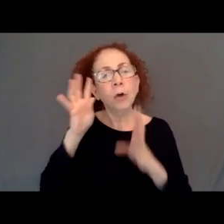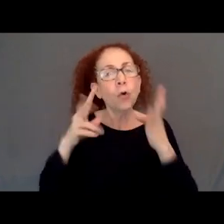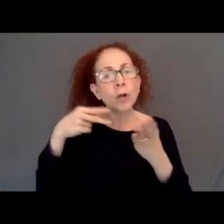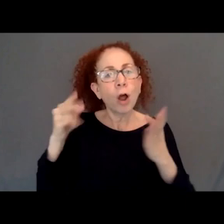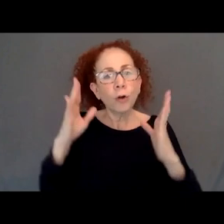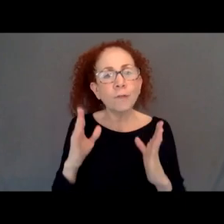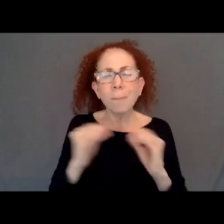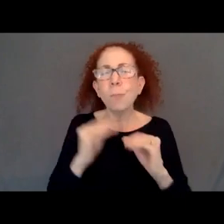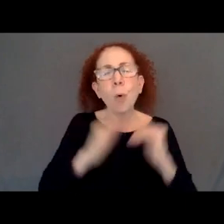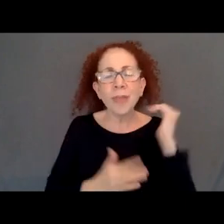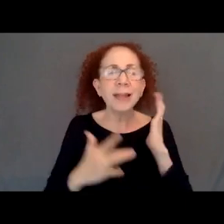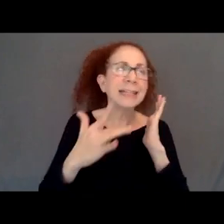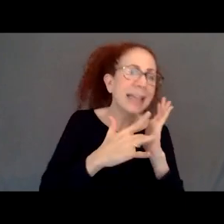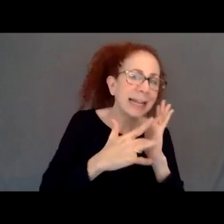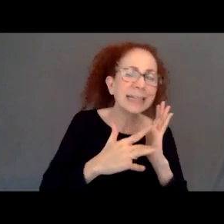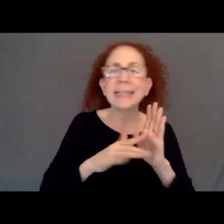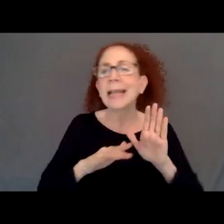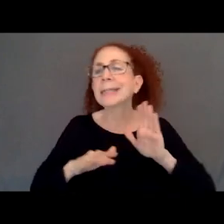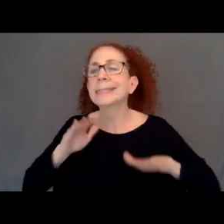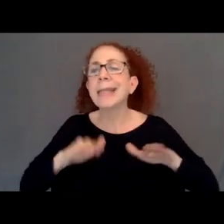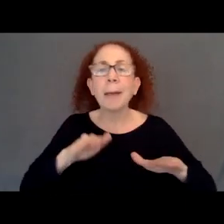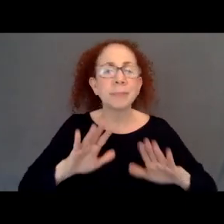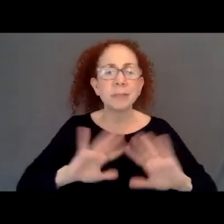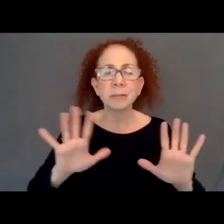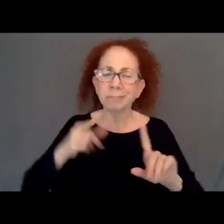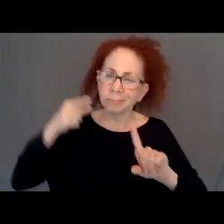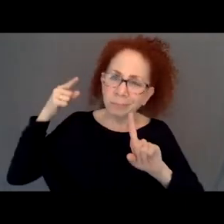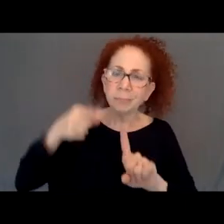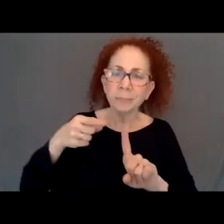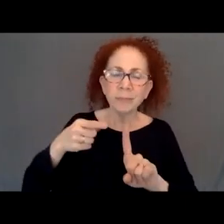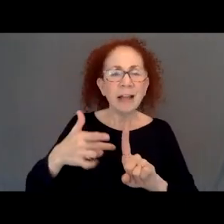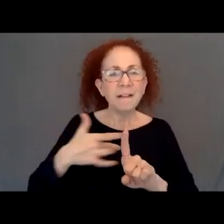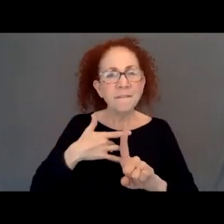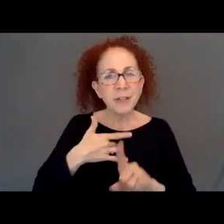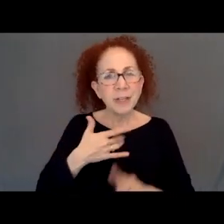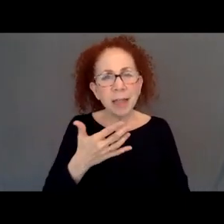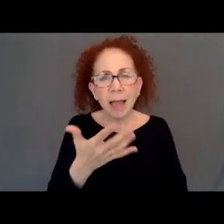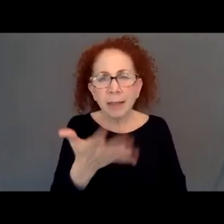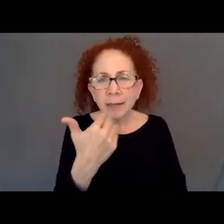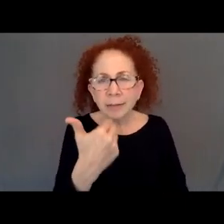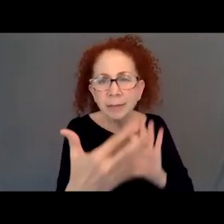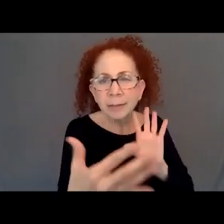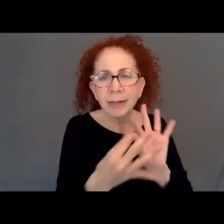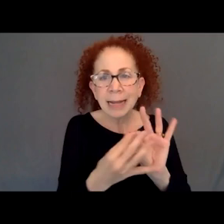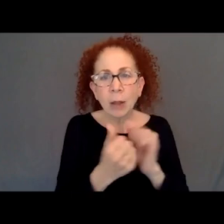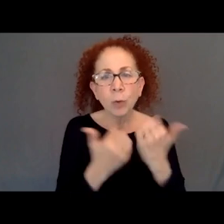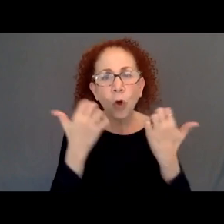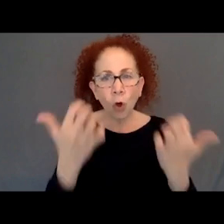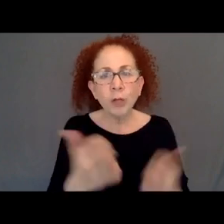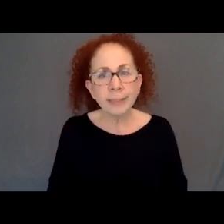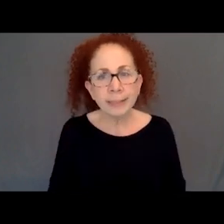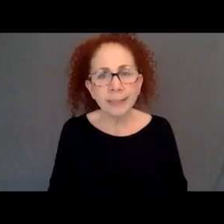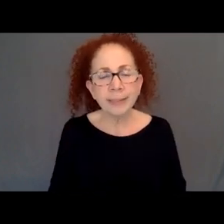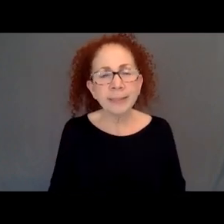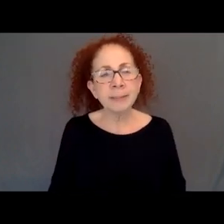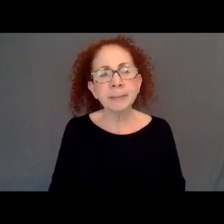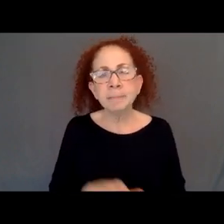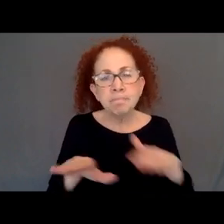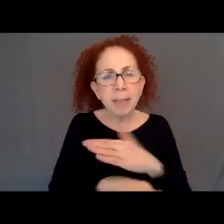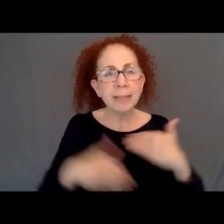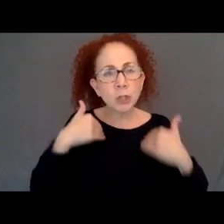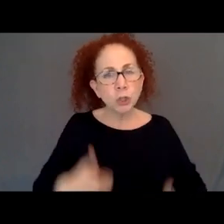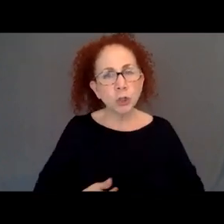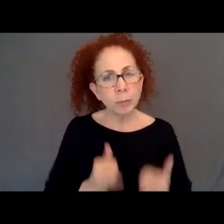than steps and technique, just really feeling like I've connected with the audience on a very basic